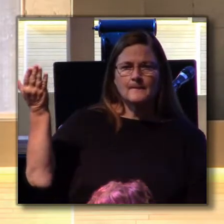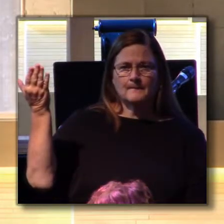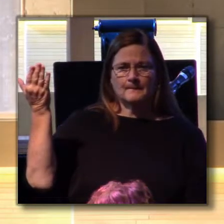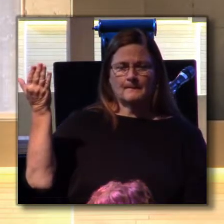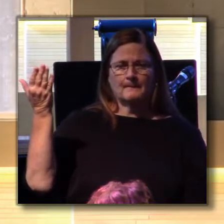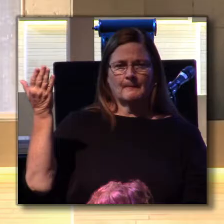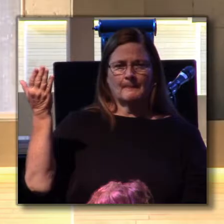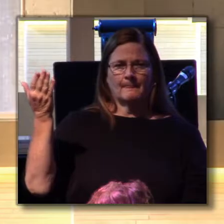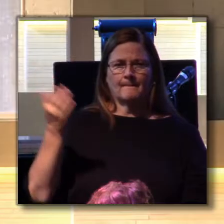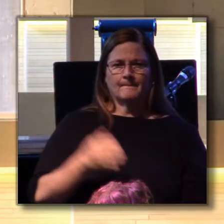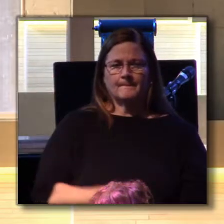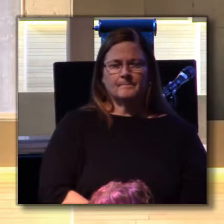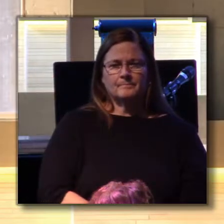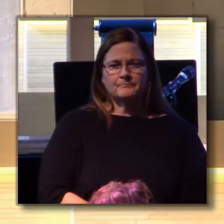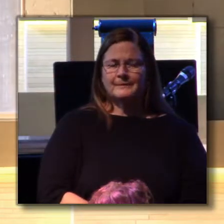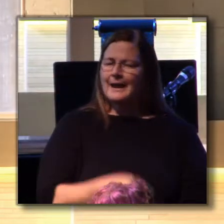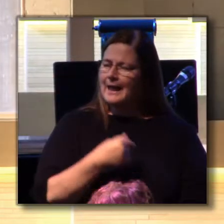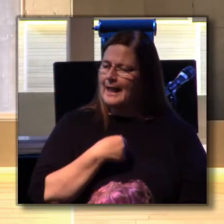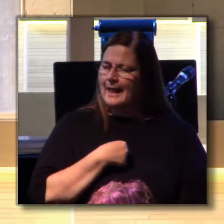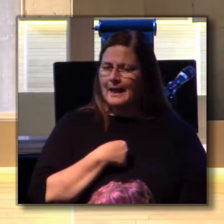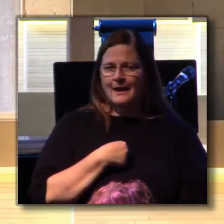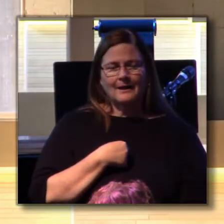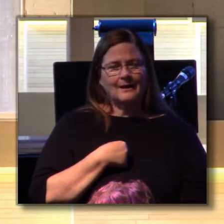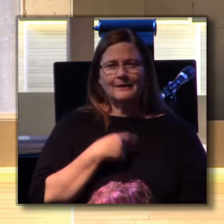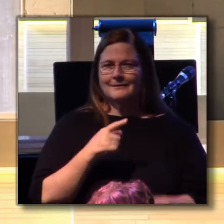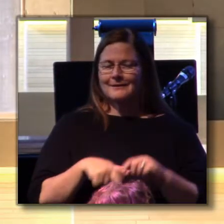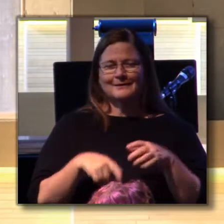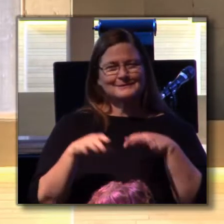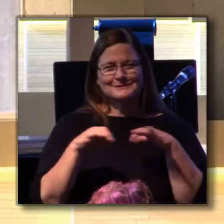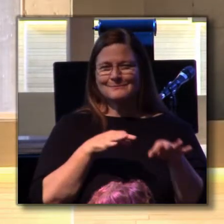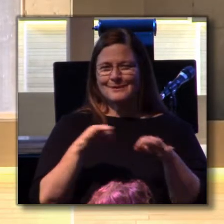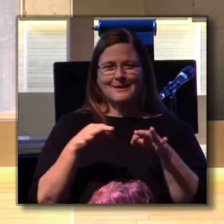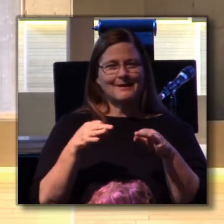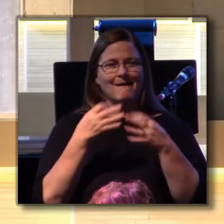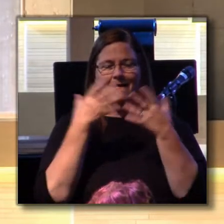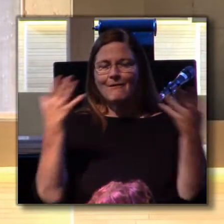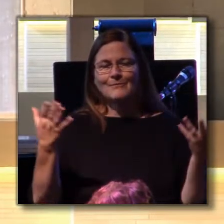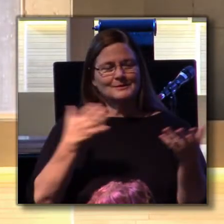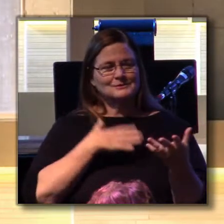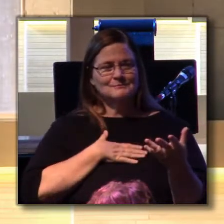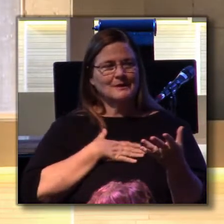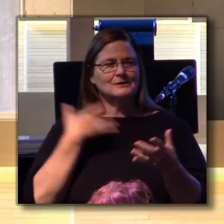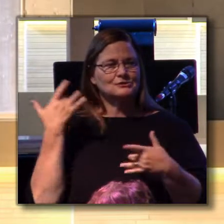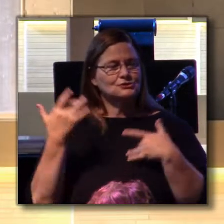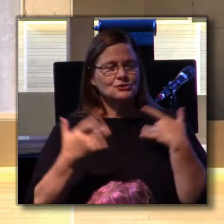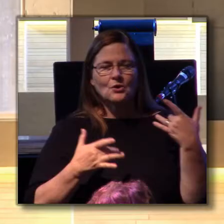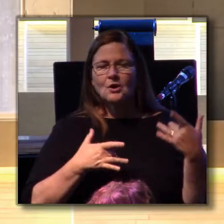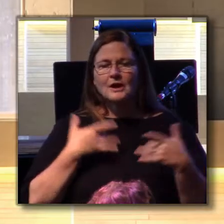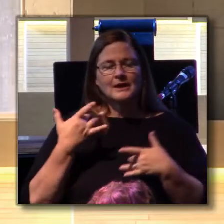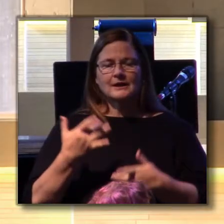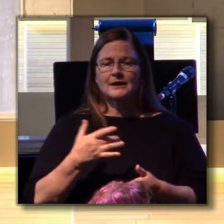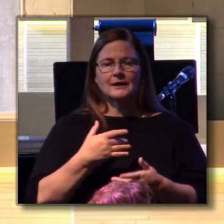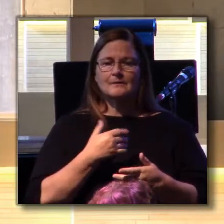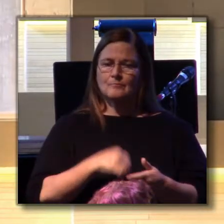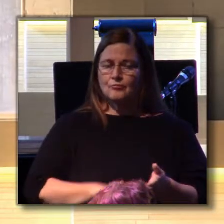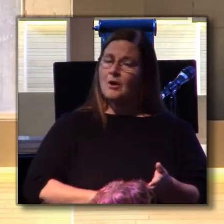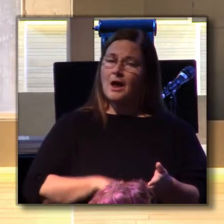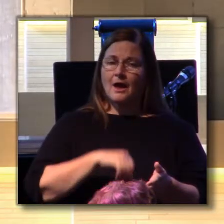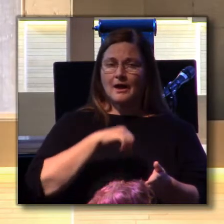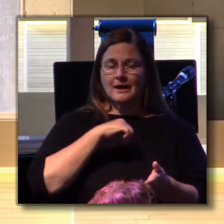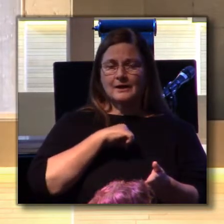can't tell you how much my joy and my pride in the best possible